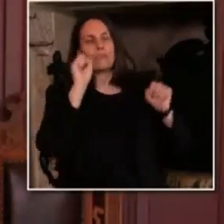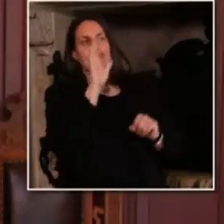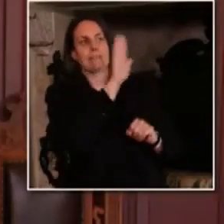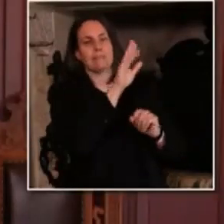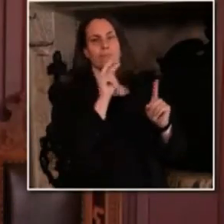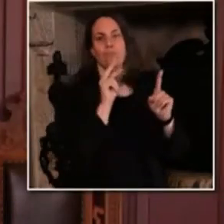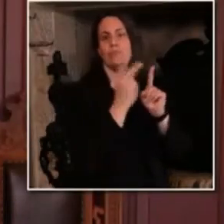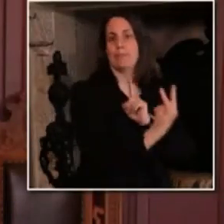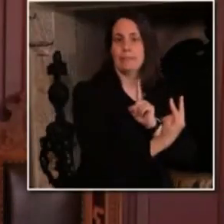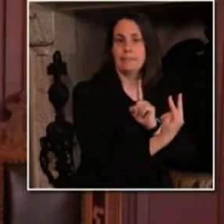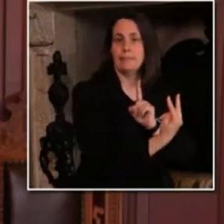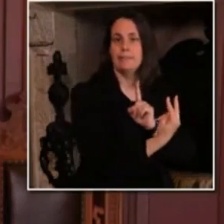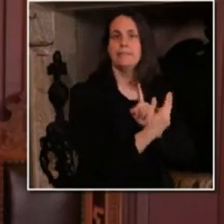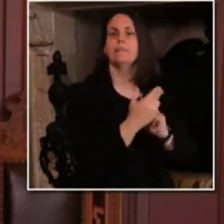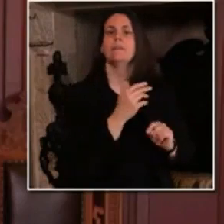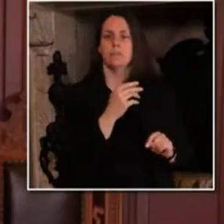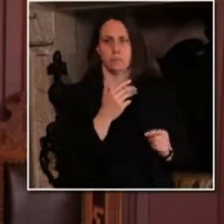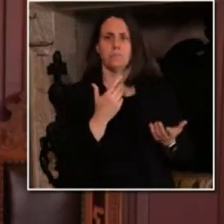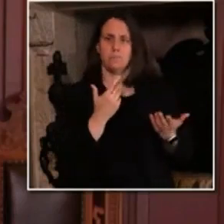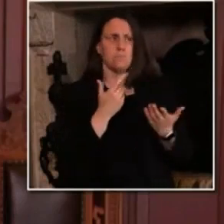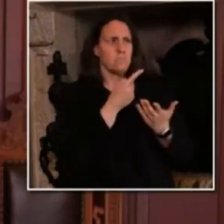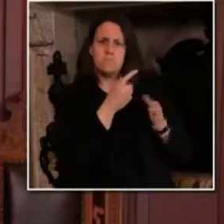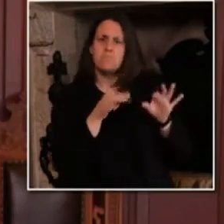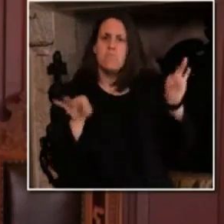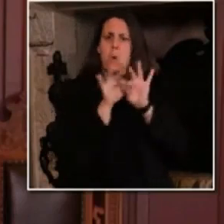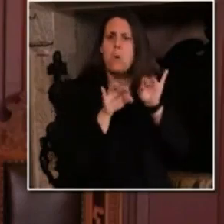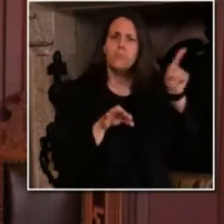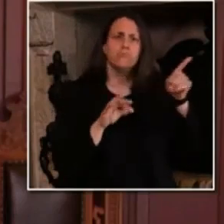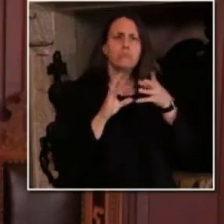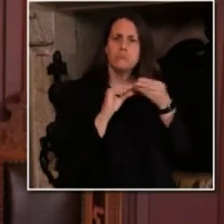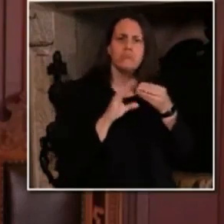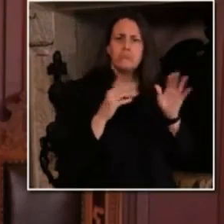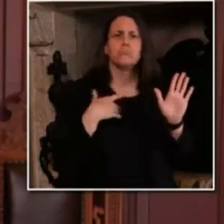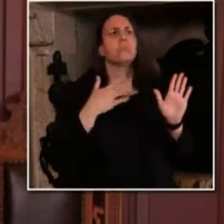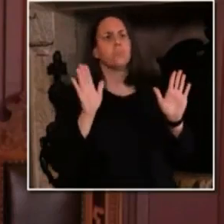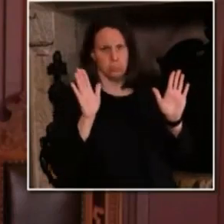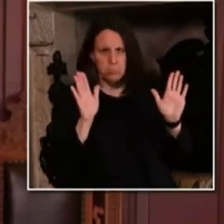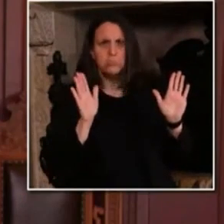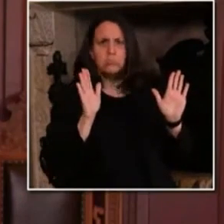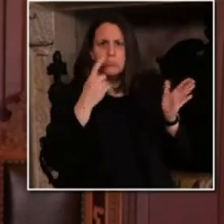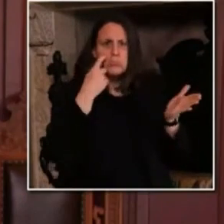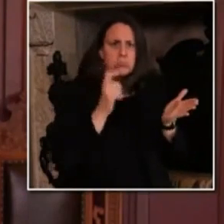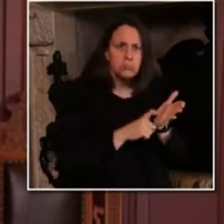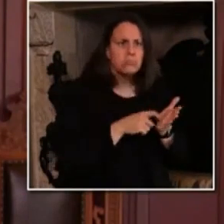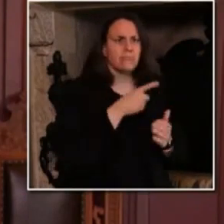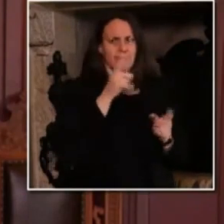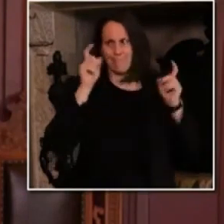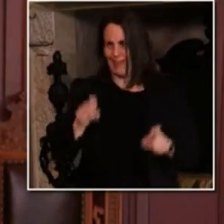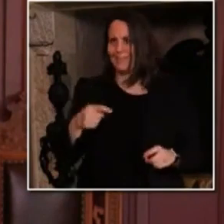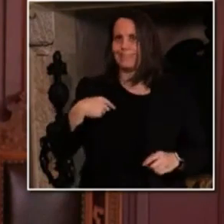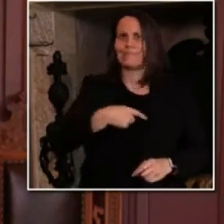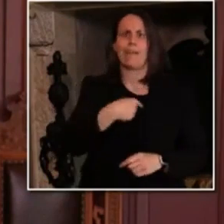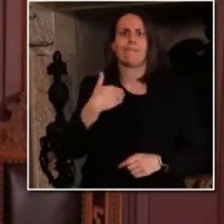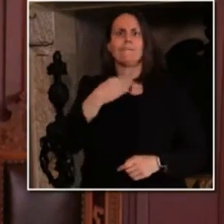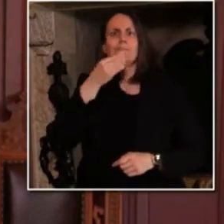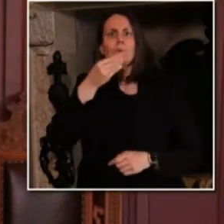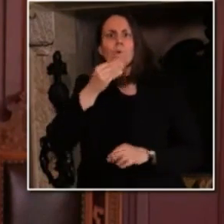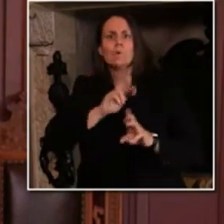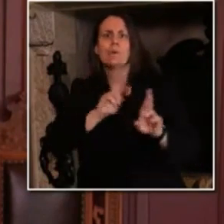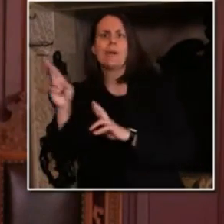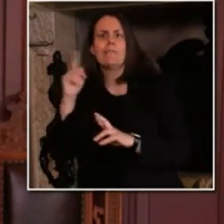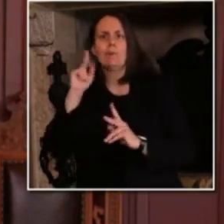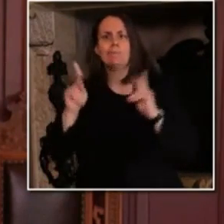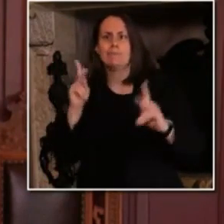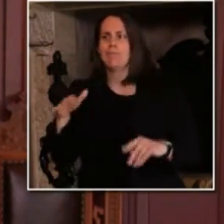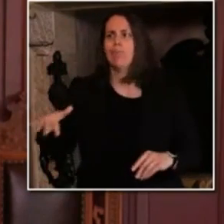is important. Making sure that our supply chain is good and make sure that we have good, nutritious meals. But at